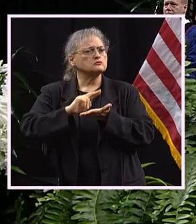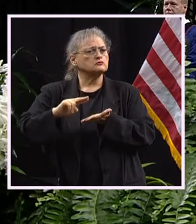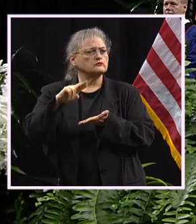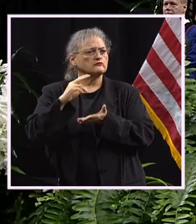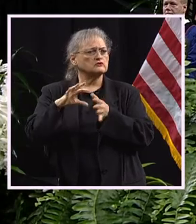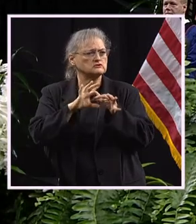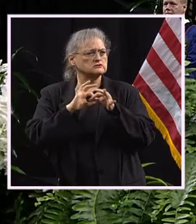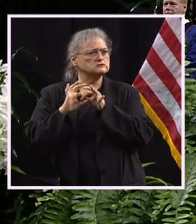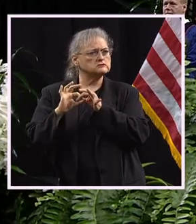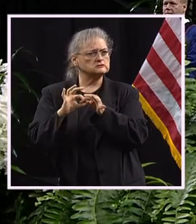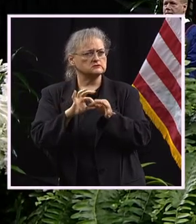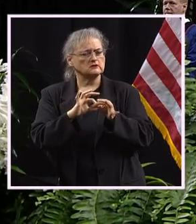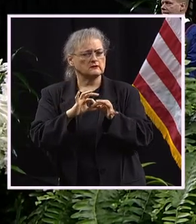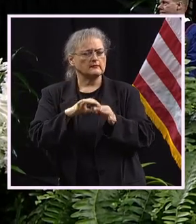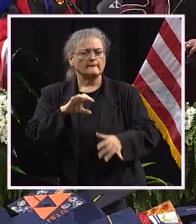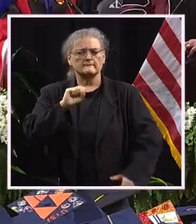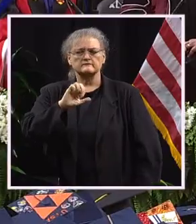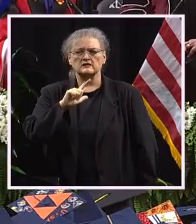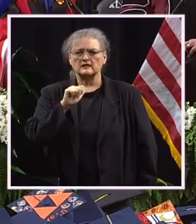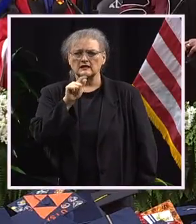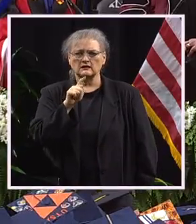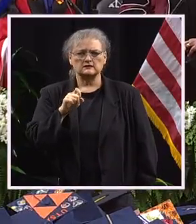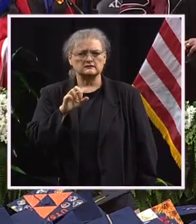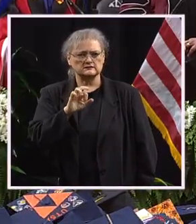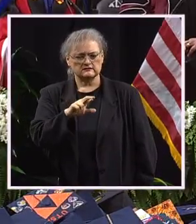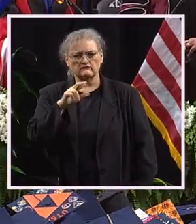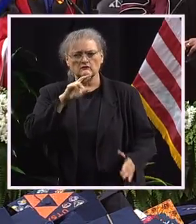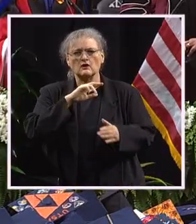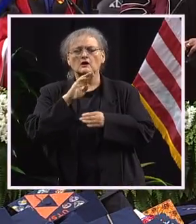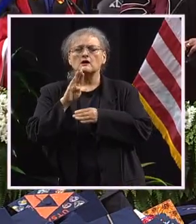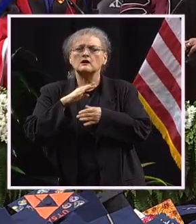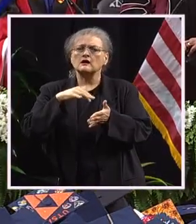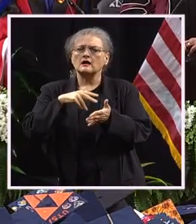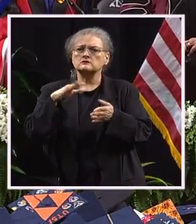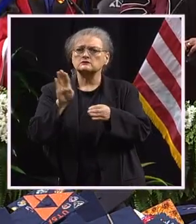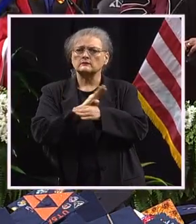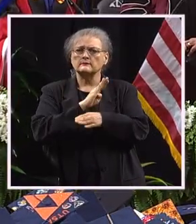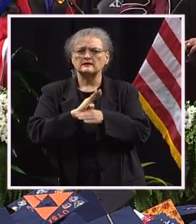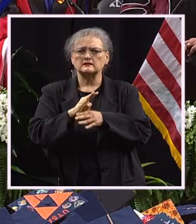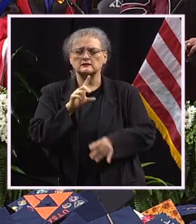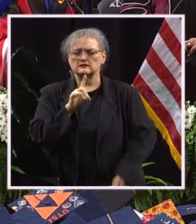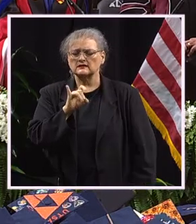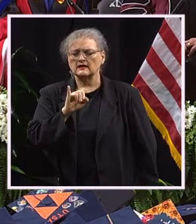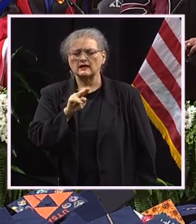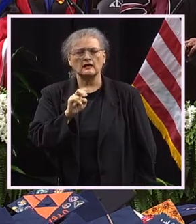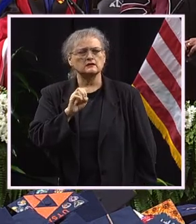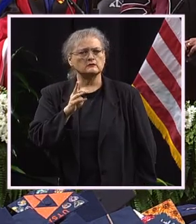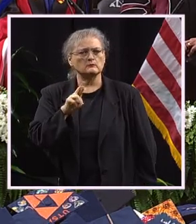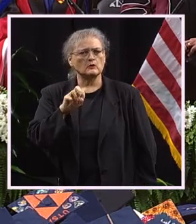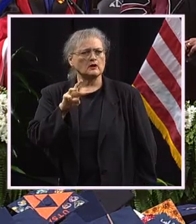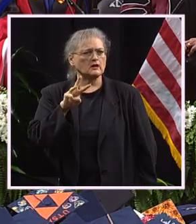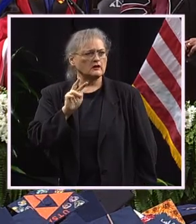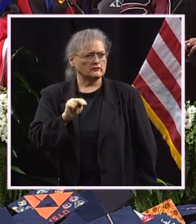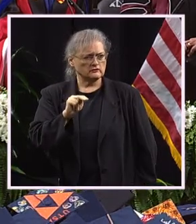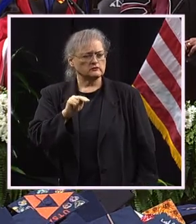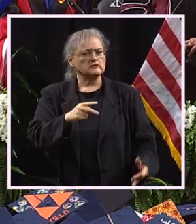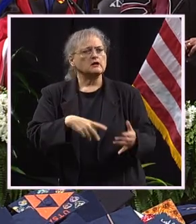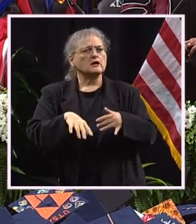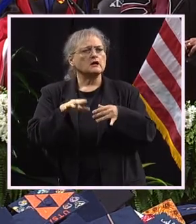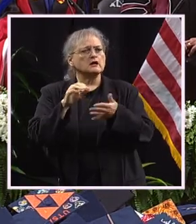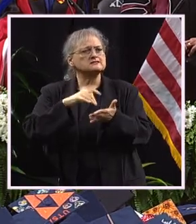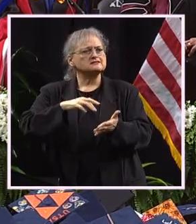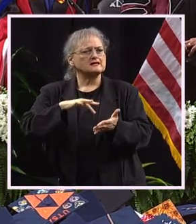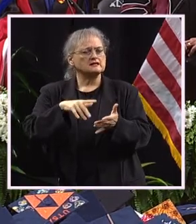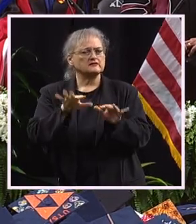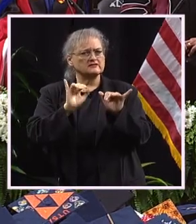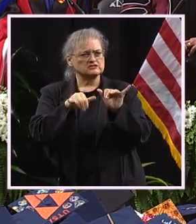Jonathan Halbosleben, Dean of the Alvarez College of Business. Joanne Browning, Dean of the Margie and Bill Klesse College of Engineering and